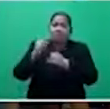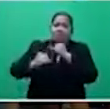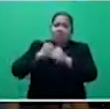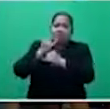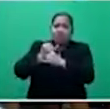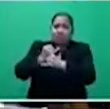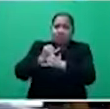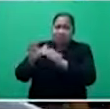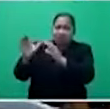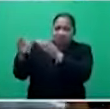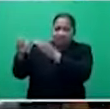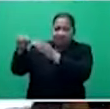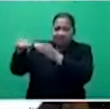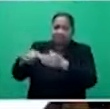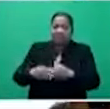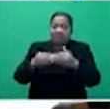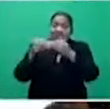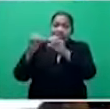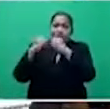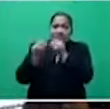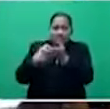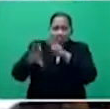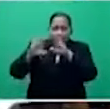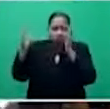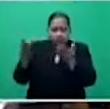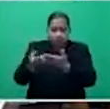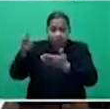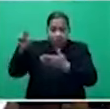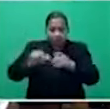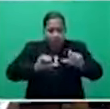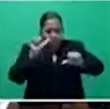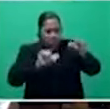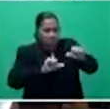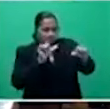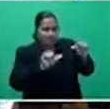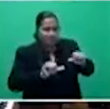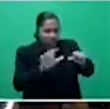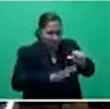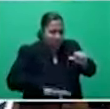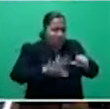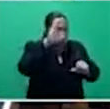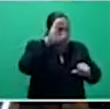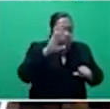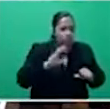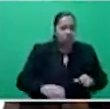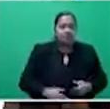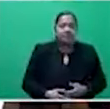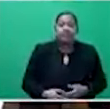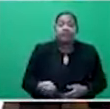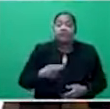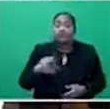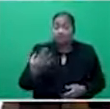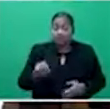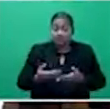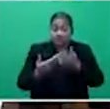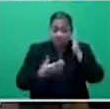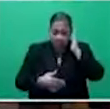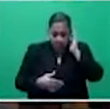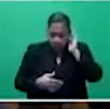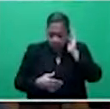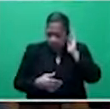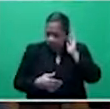actually a leading organization in the world that assesses. Mr. Speaker, sir. Then we have studies here.